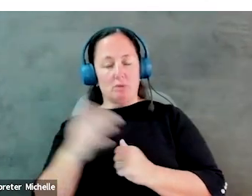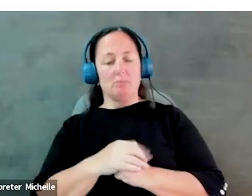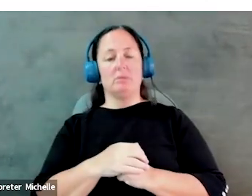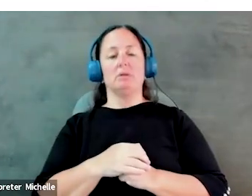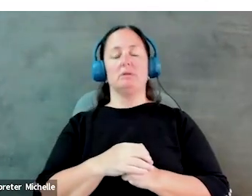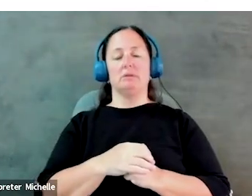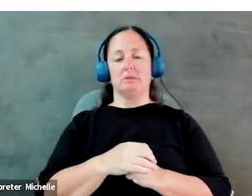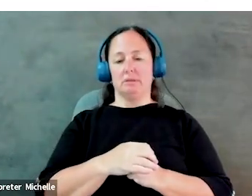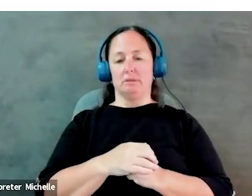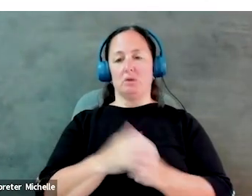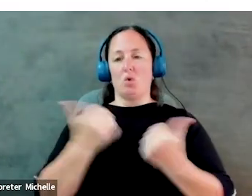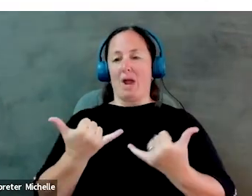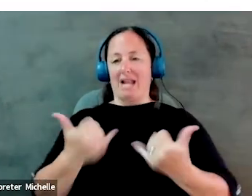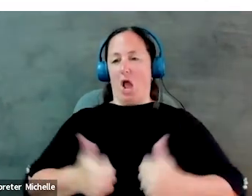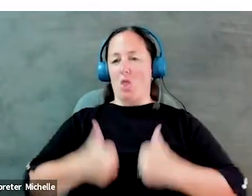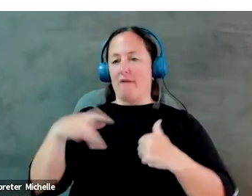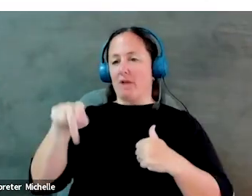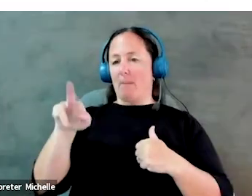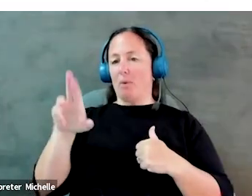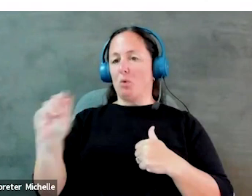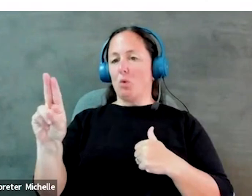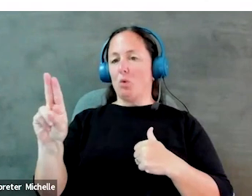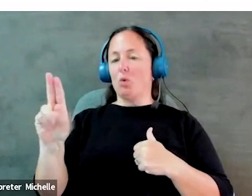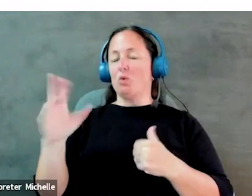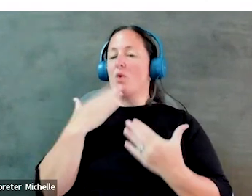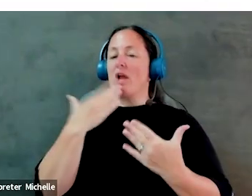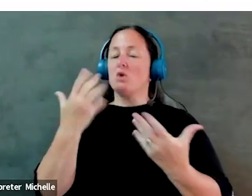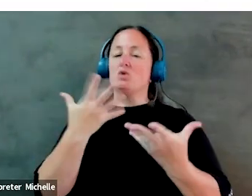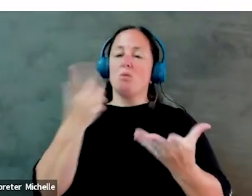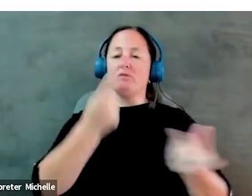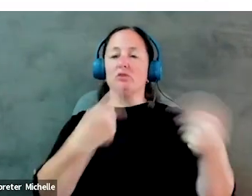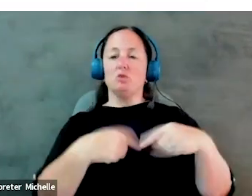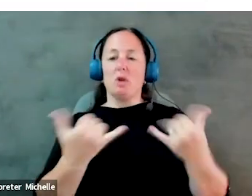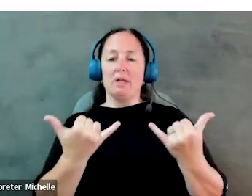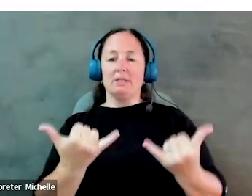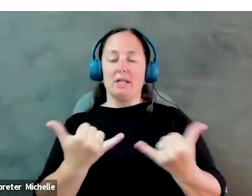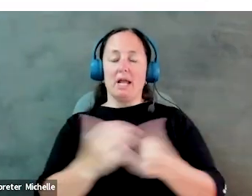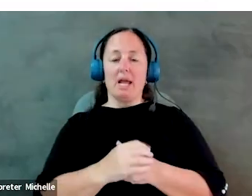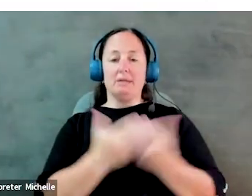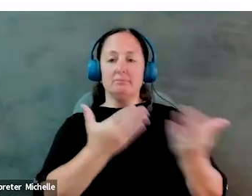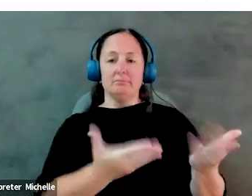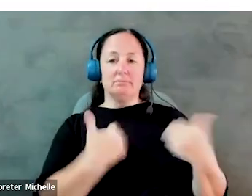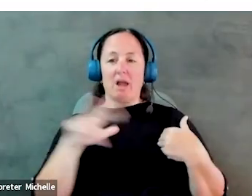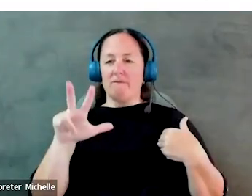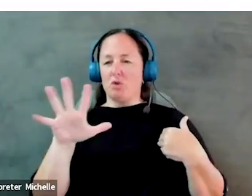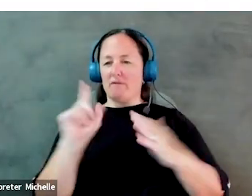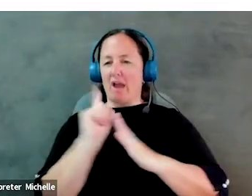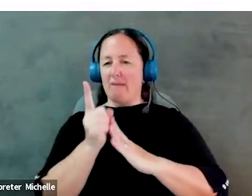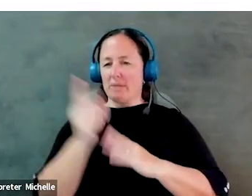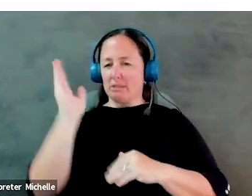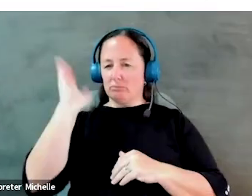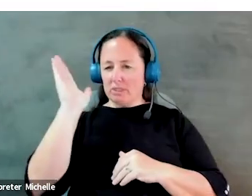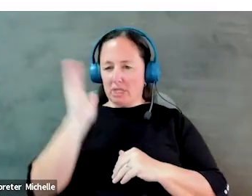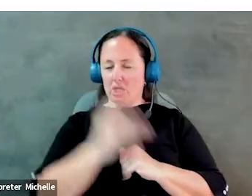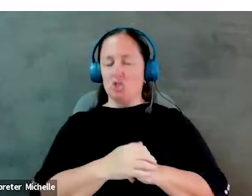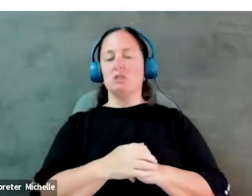in Tanapoto, in San Martin, in Peru, and we thank him very much for his for joining us today. He will have about 35